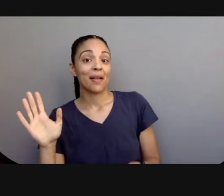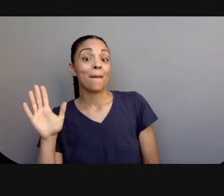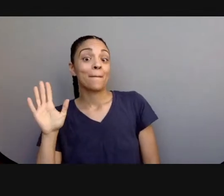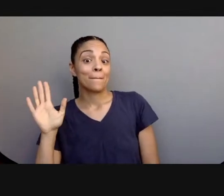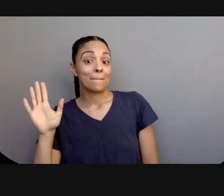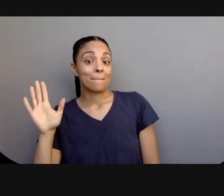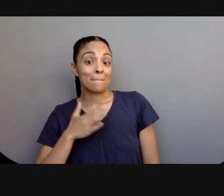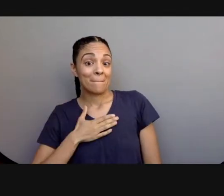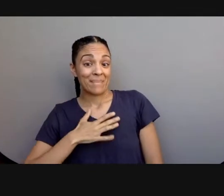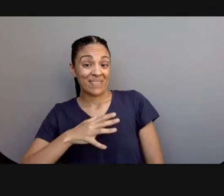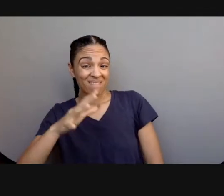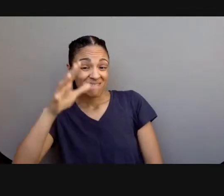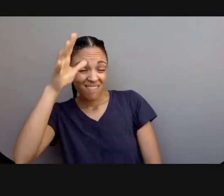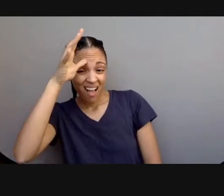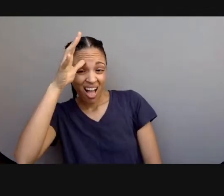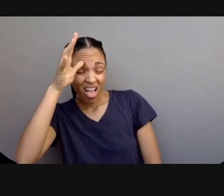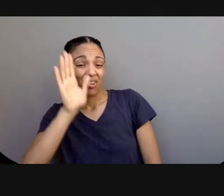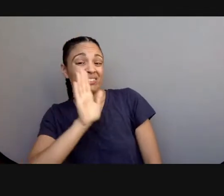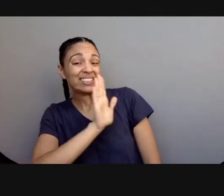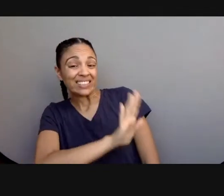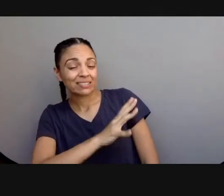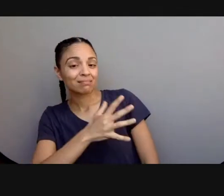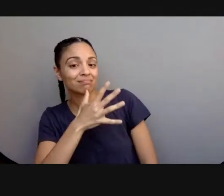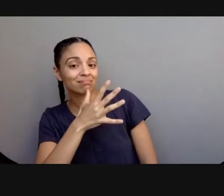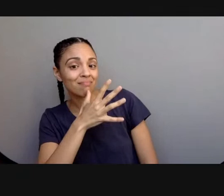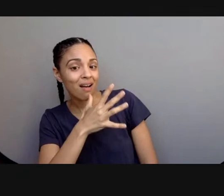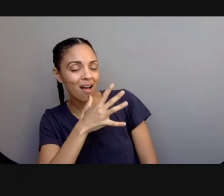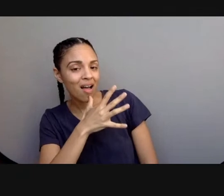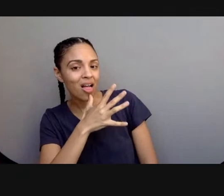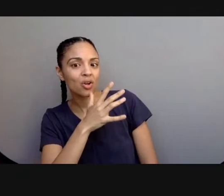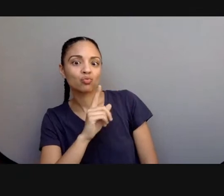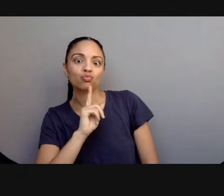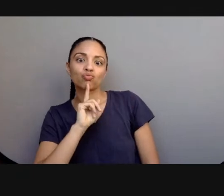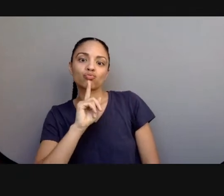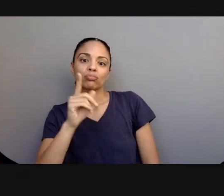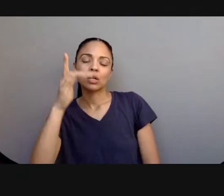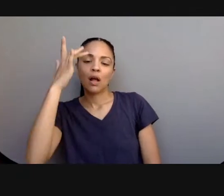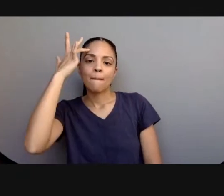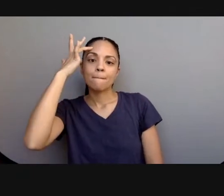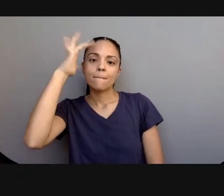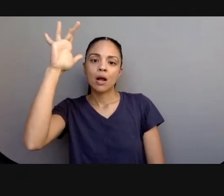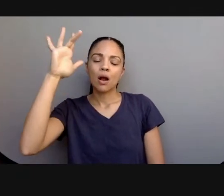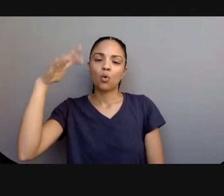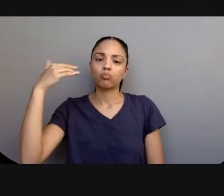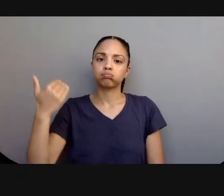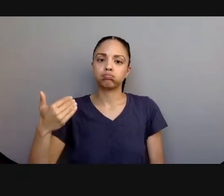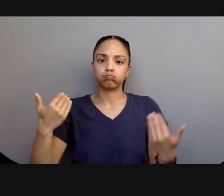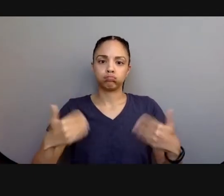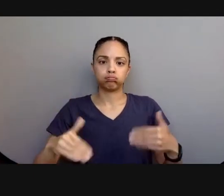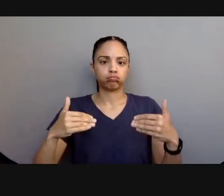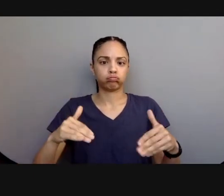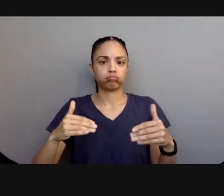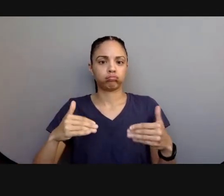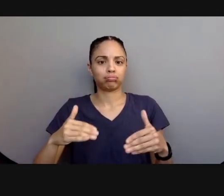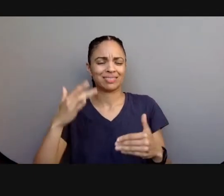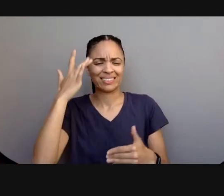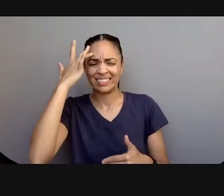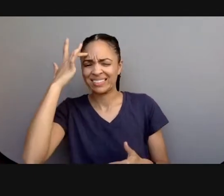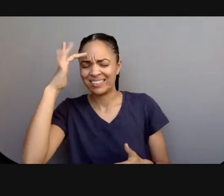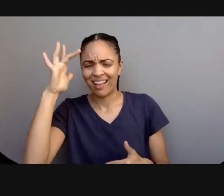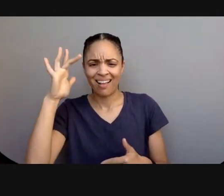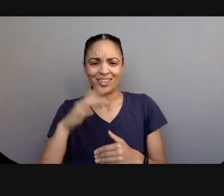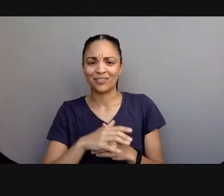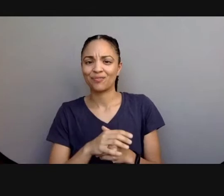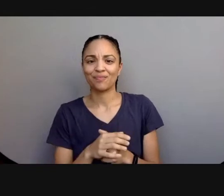very whip smart and ferocious in all the best light Black woman named Grace Sykes from